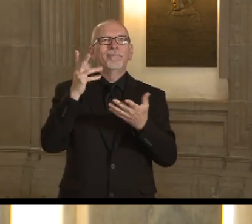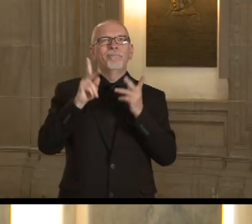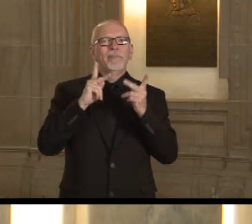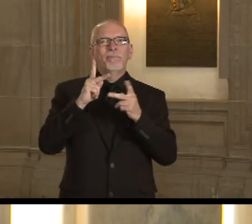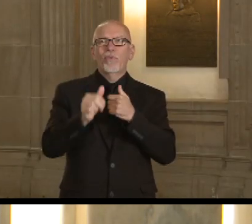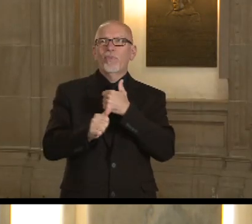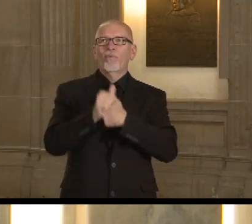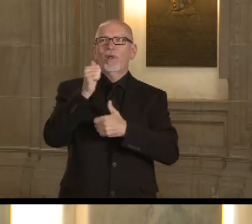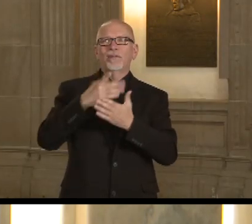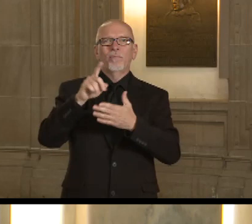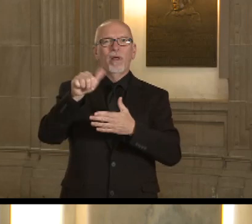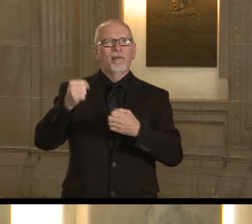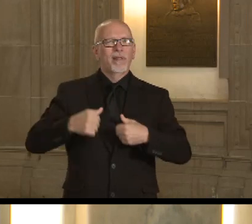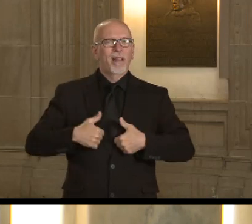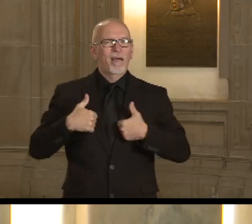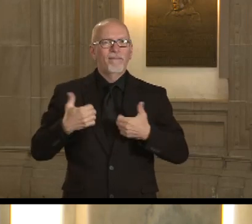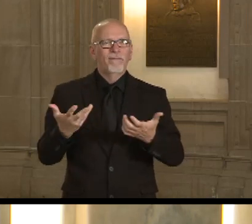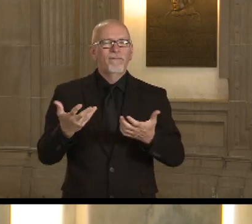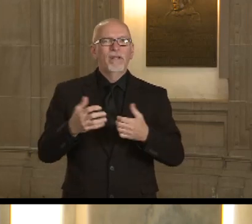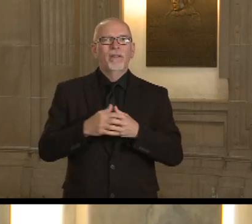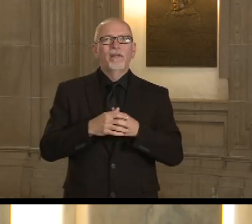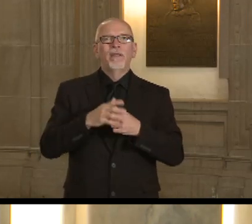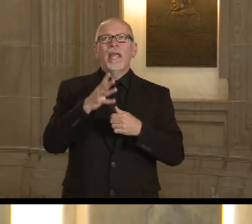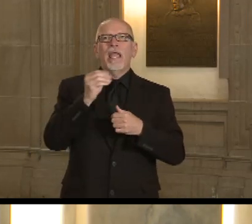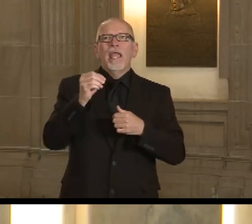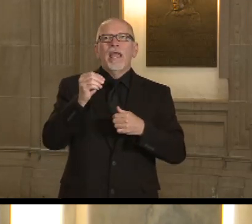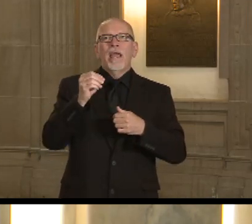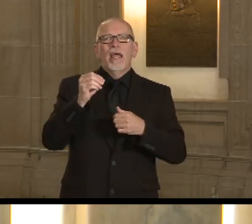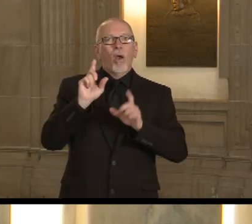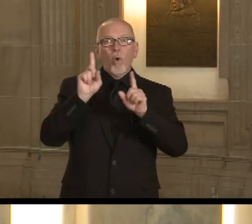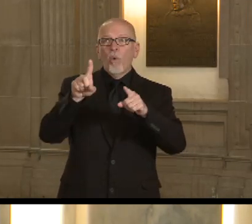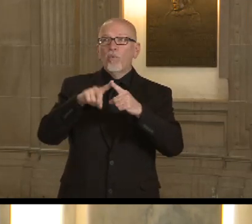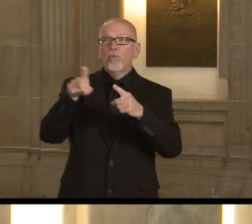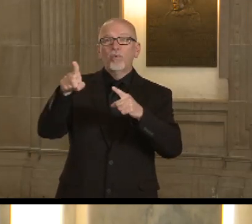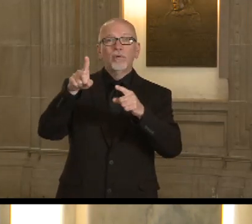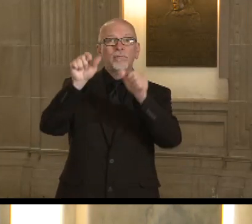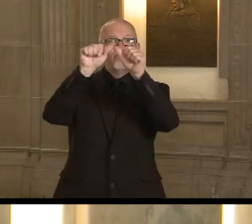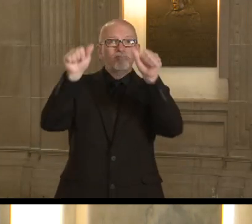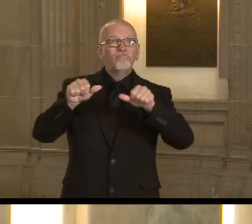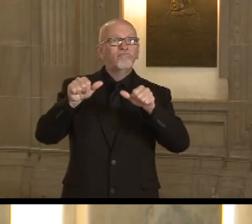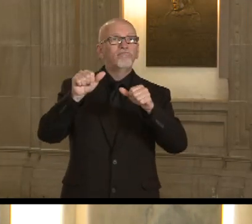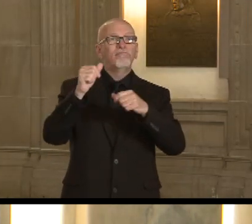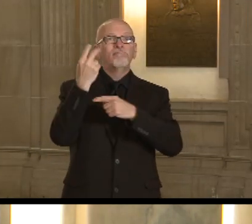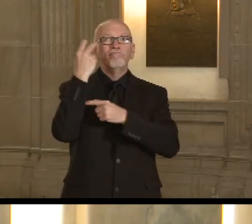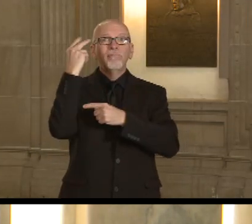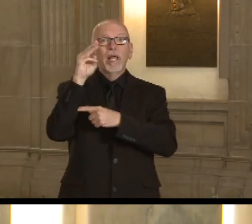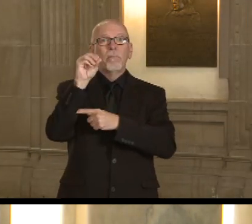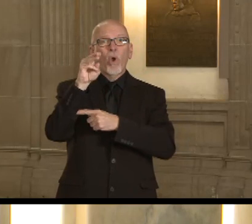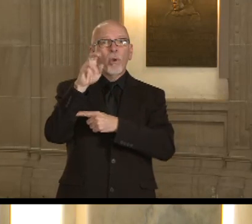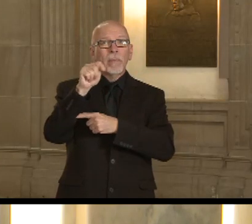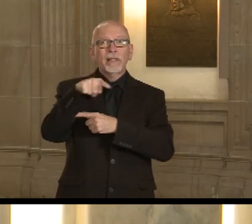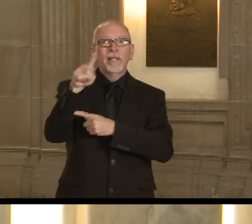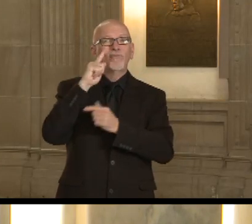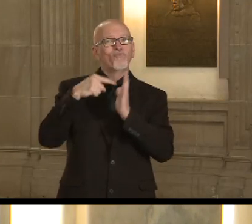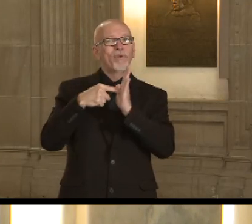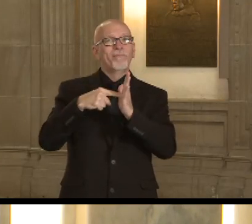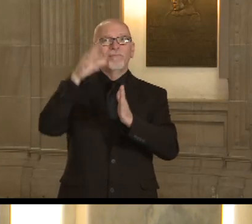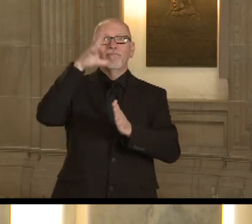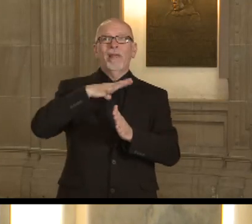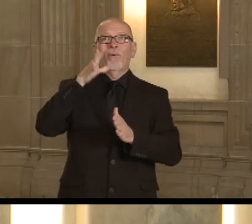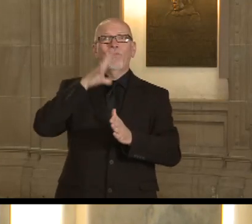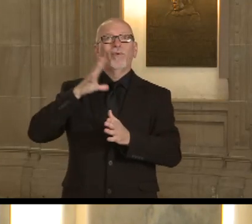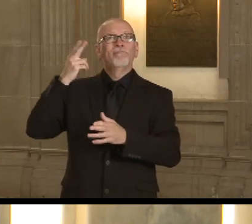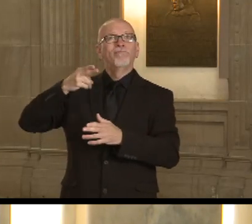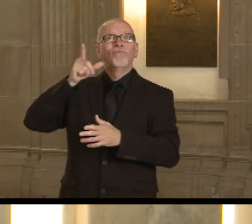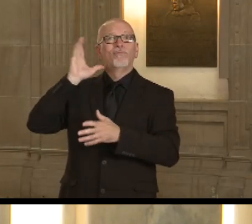would threaten someone else's life and or go to these monuments that were referred to that represent men and women